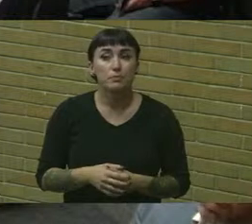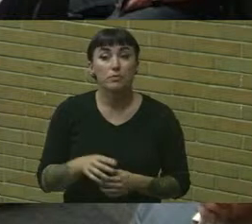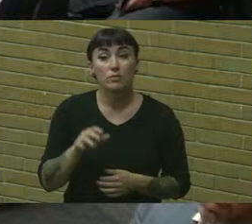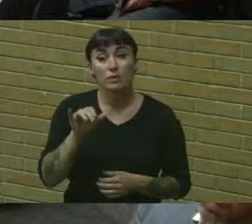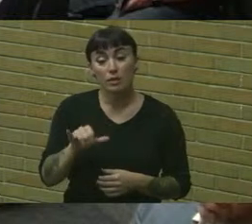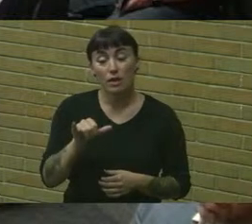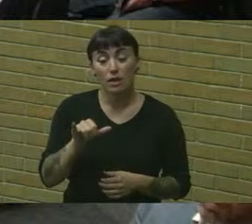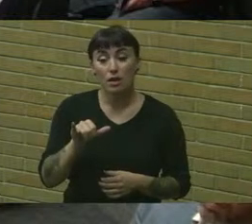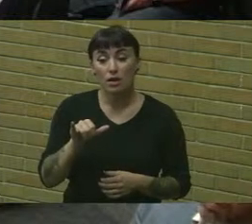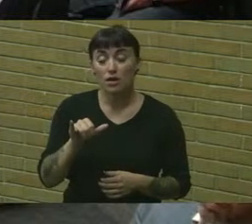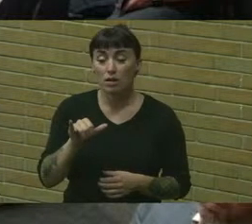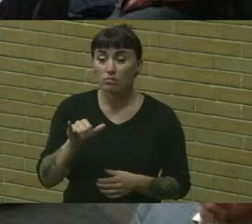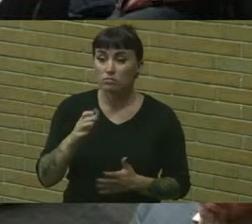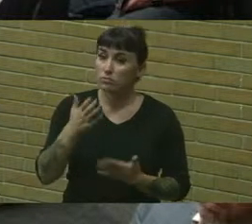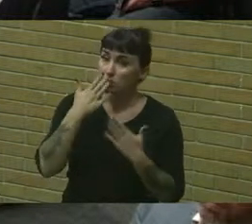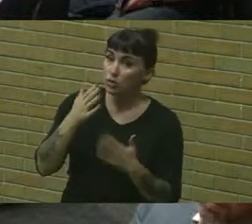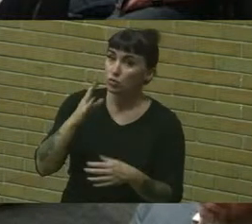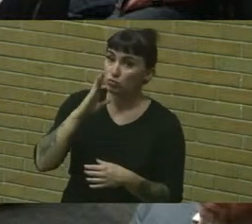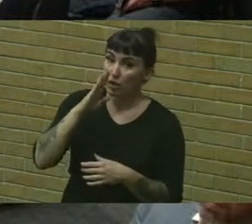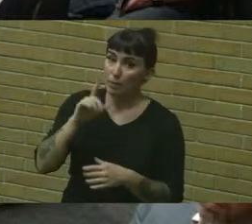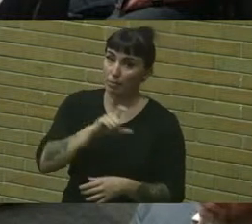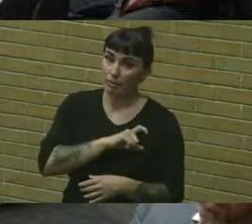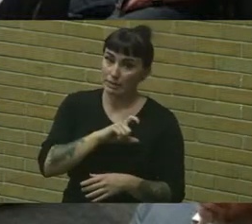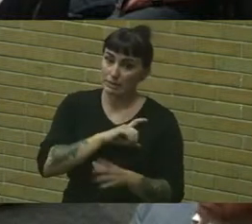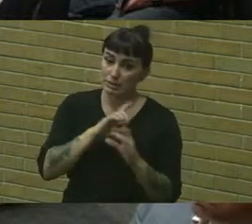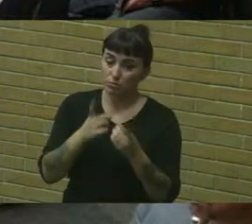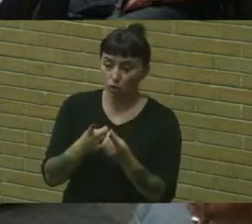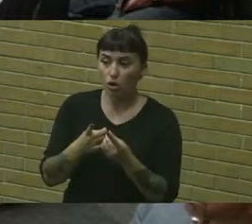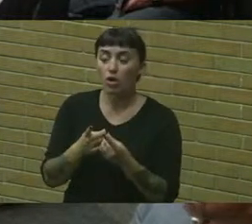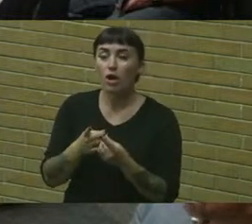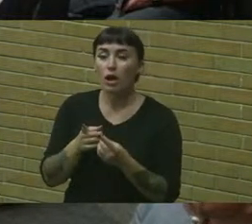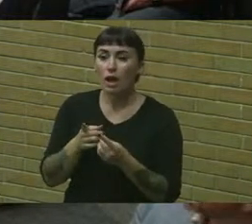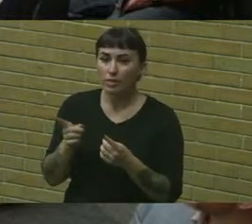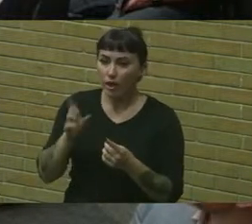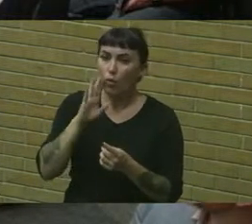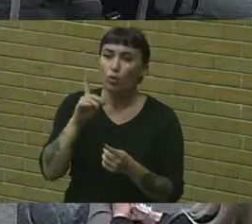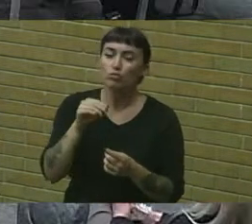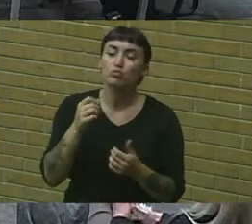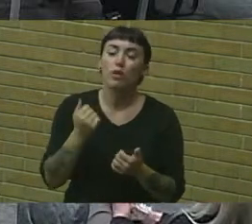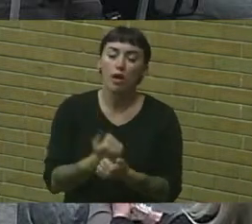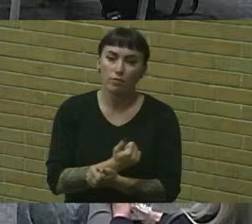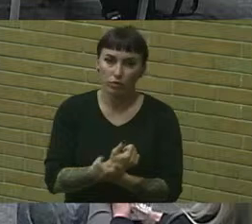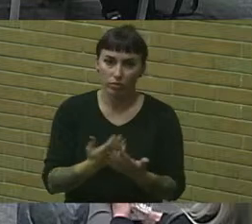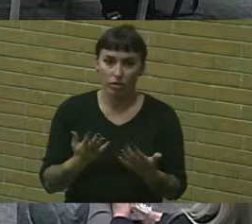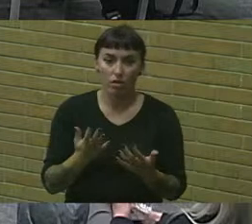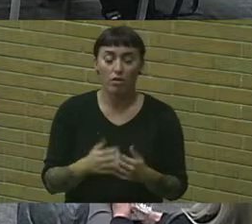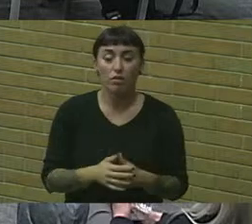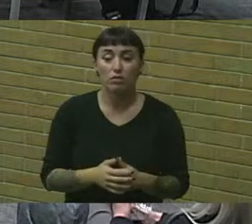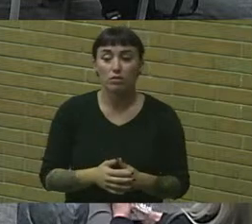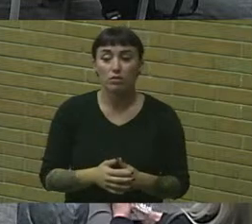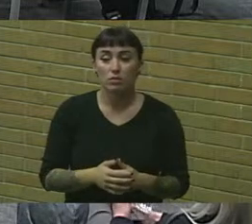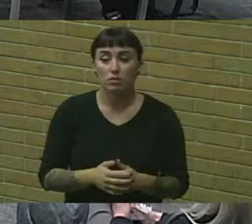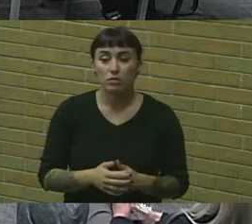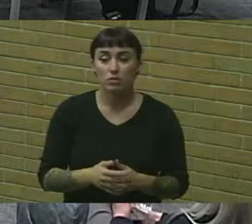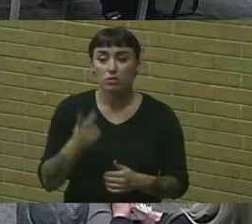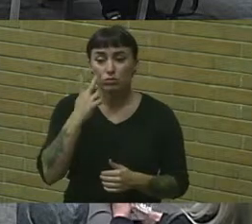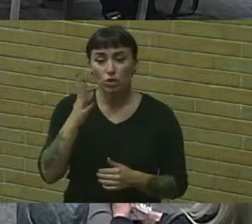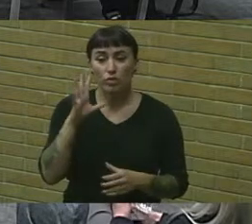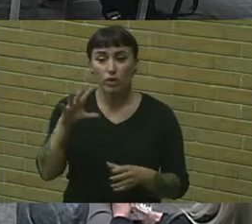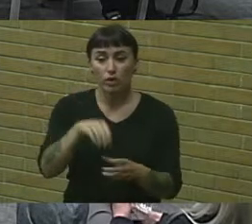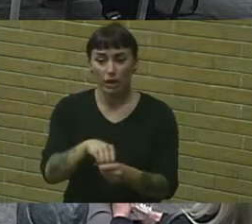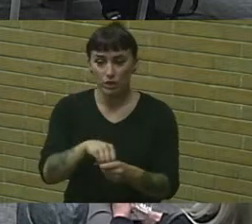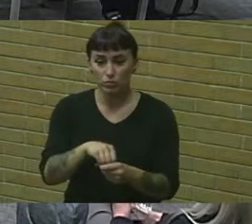that in large part thanks to the Brighton Police Department, they will do everything. We saw their